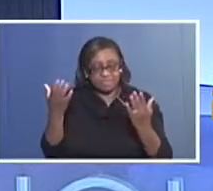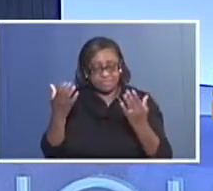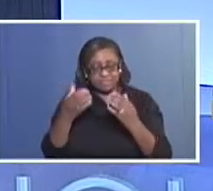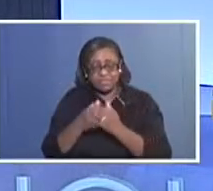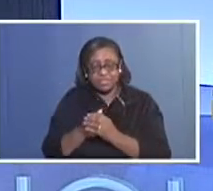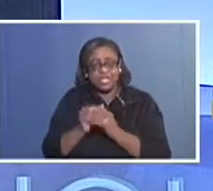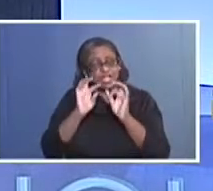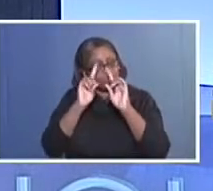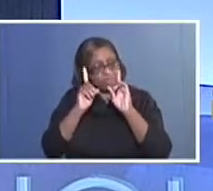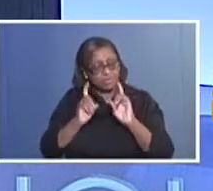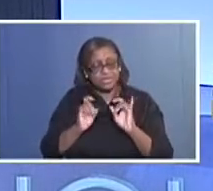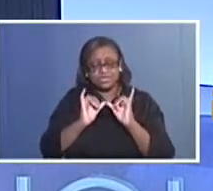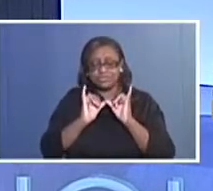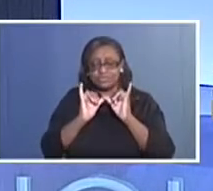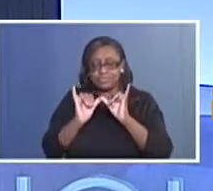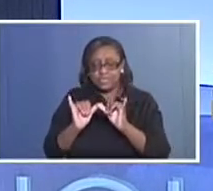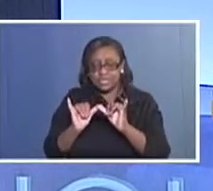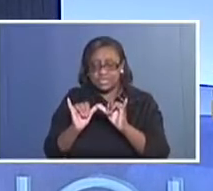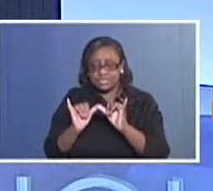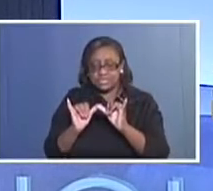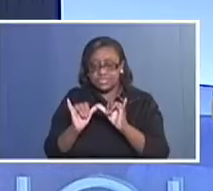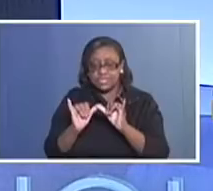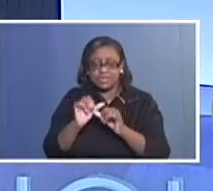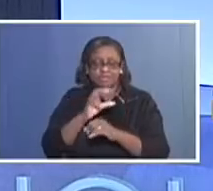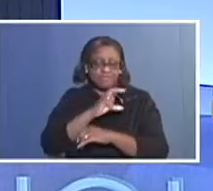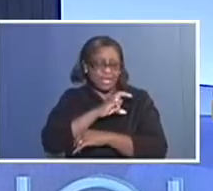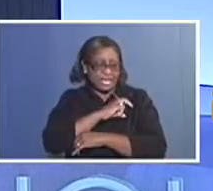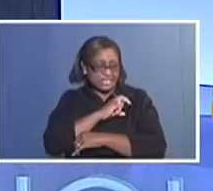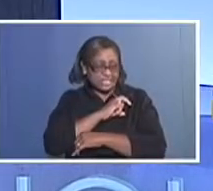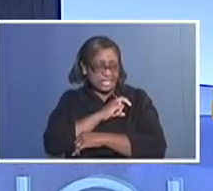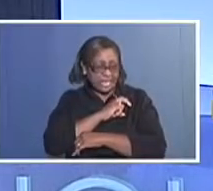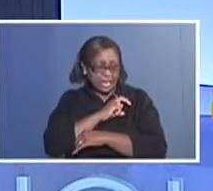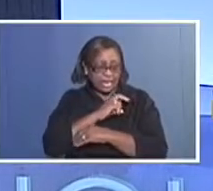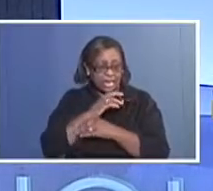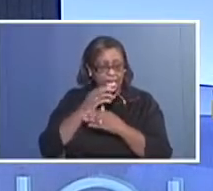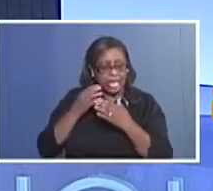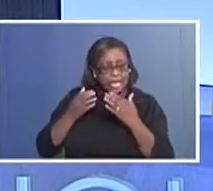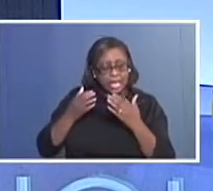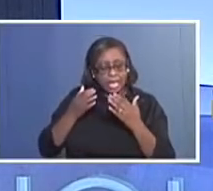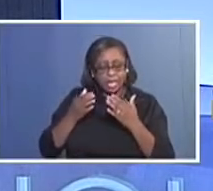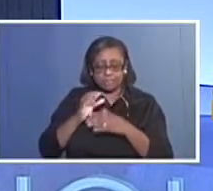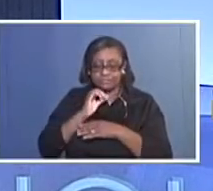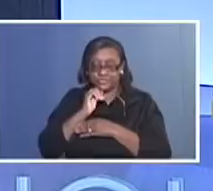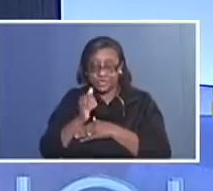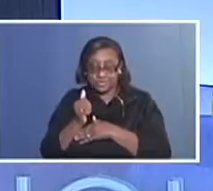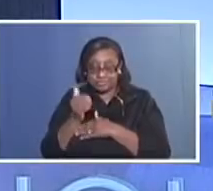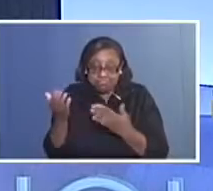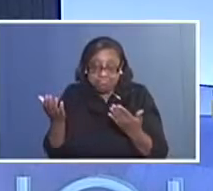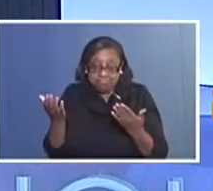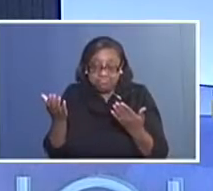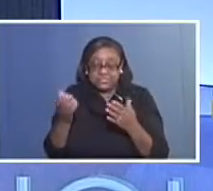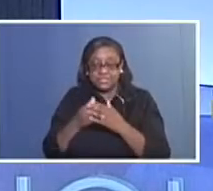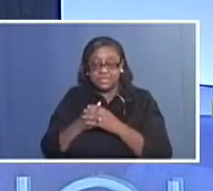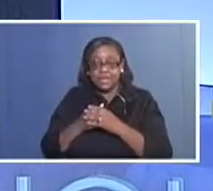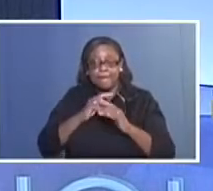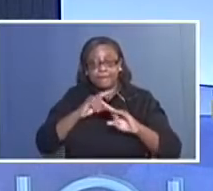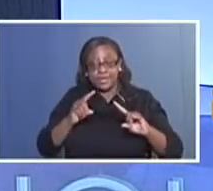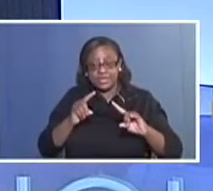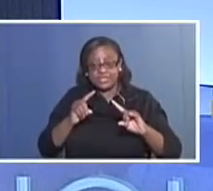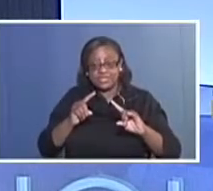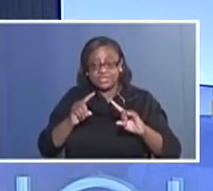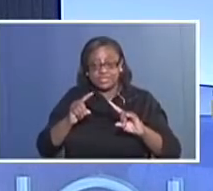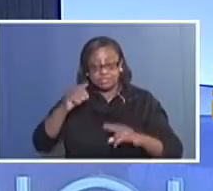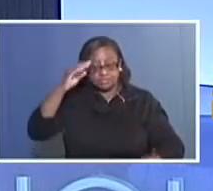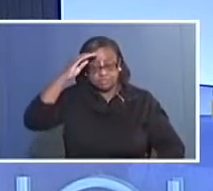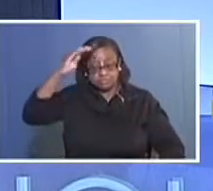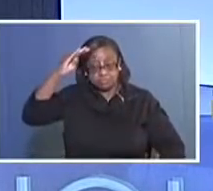the question remains still to vaccinate or not. For those with aspirations of joining one of the nation's armed forces,